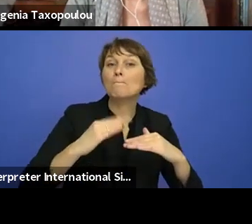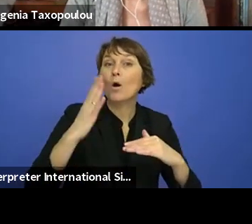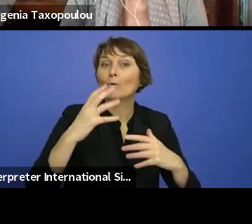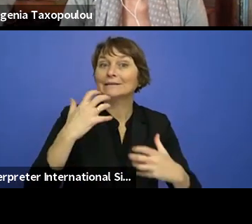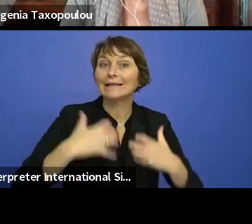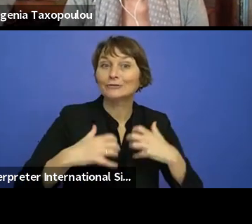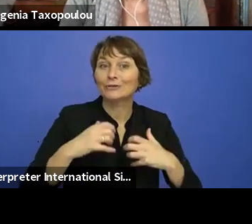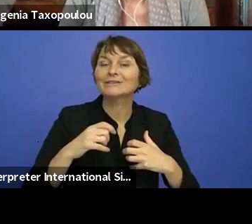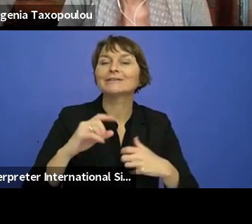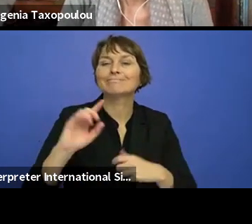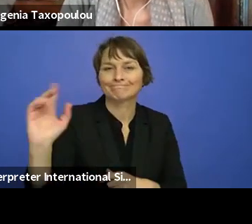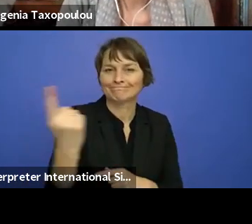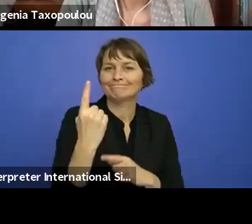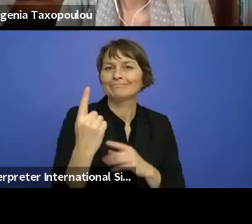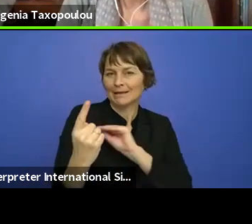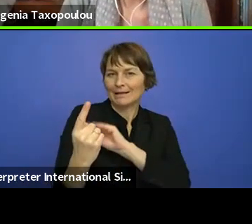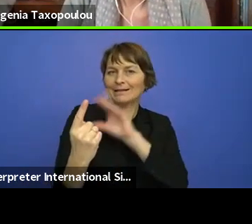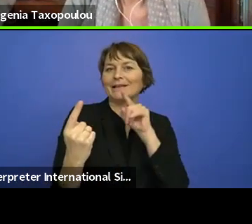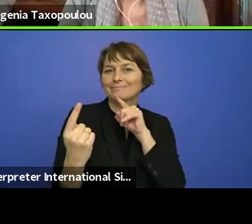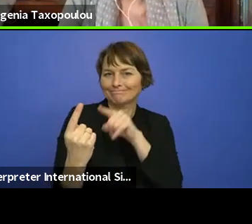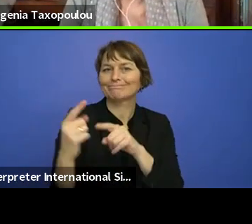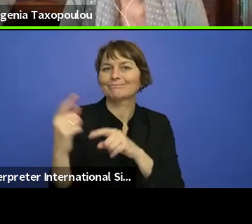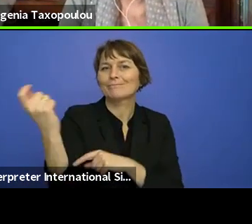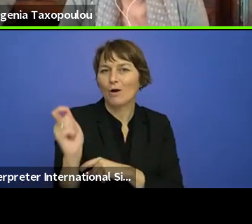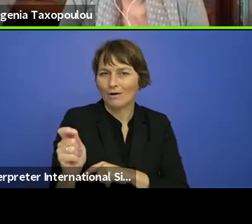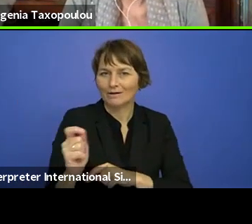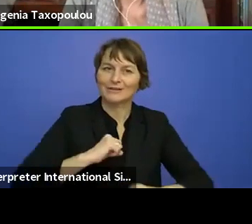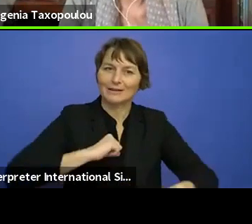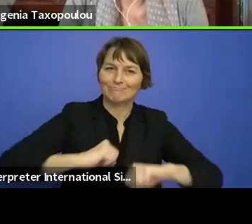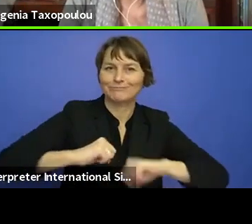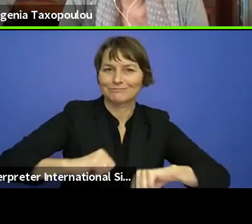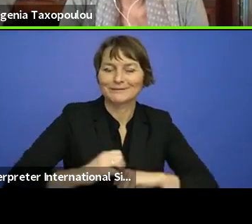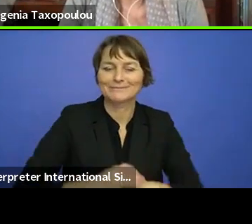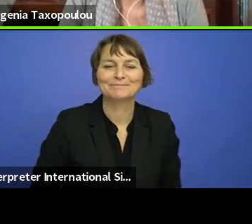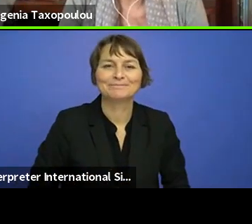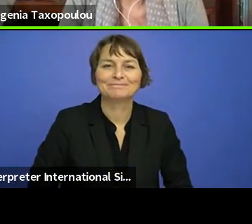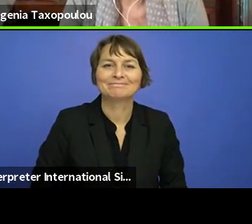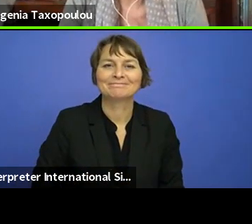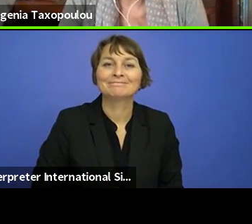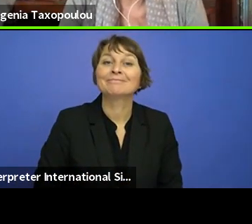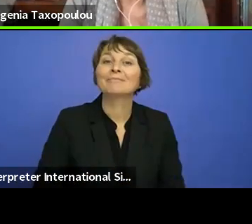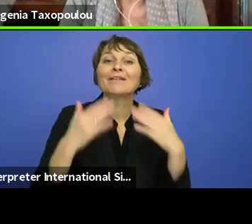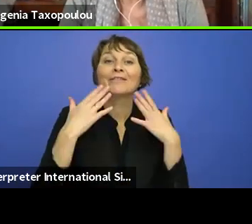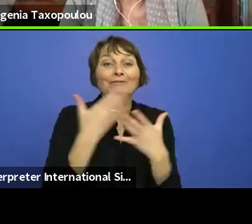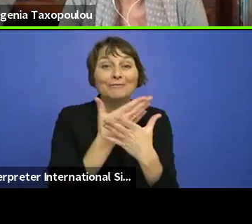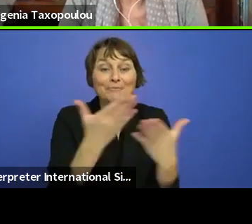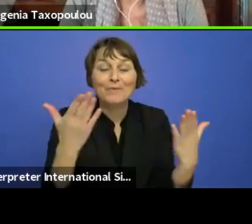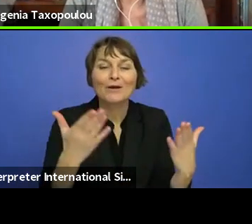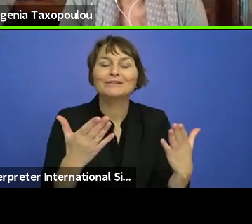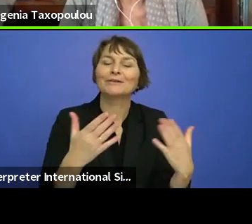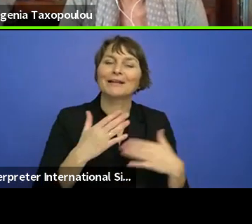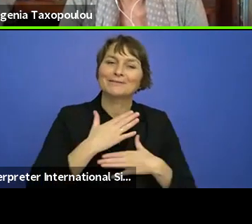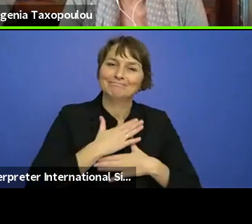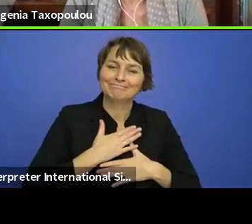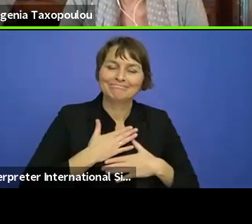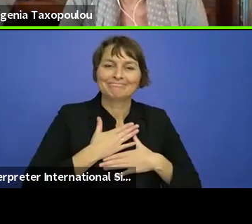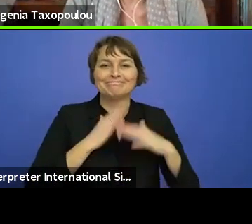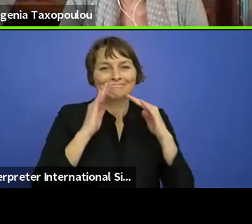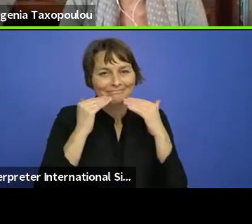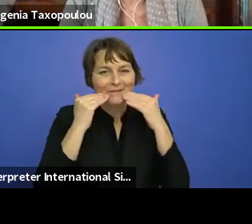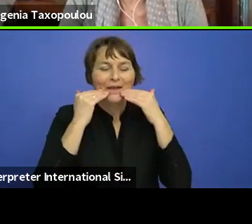topic. Well, thank you very much, everybody. It's been a pleasure and an honor to have you with